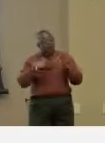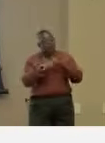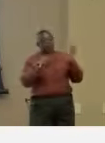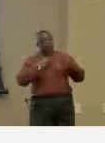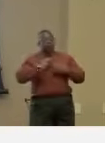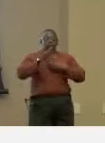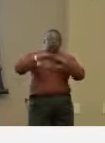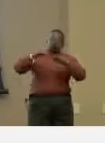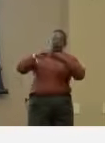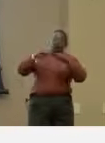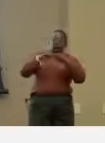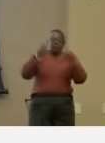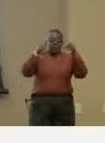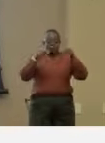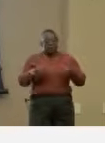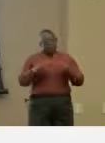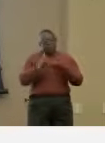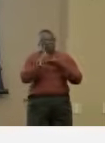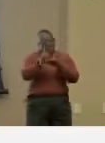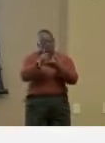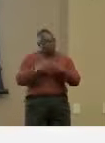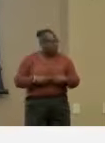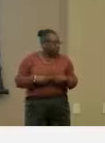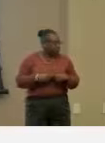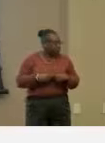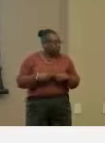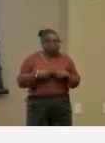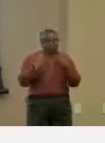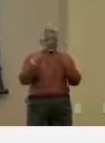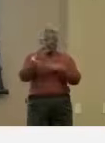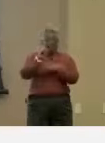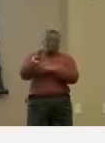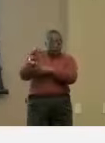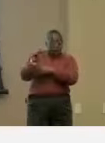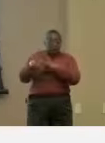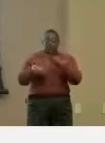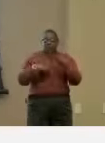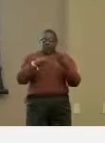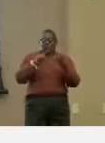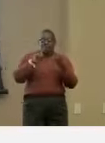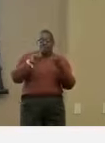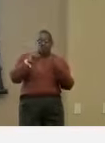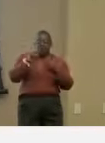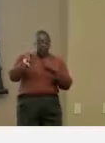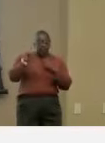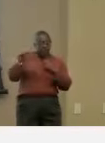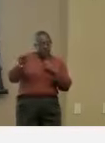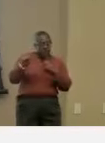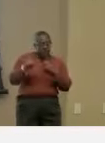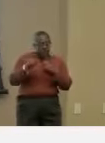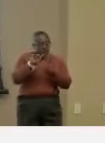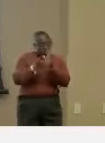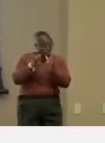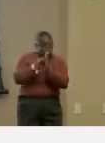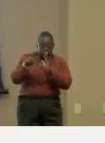out loud can be really reaffirming. There's TikTok. I'm sure you guys already know this. Have you heard of this website called